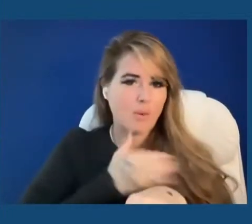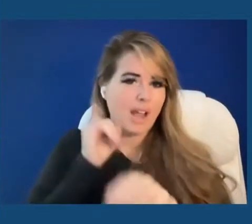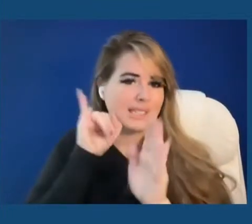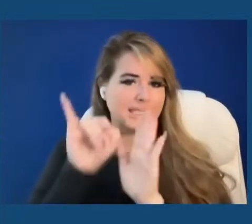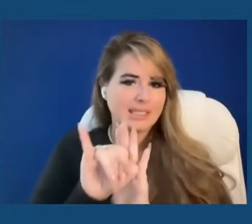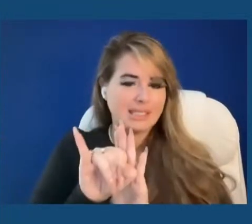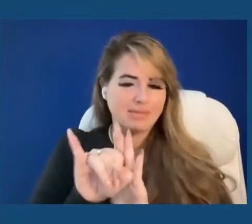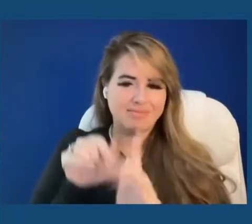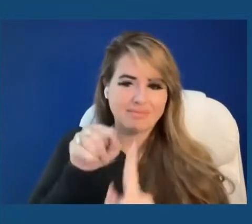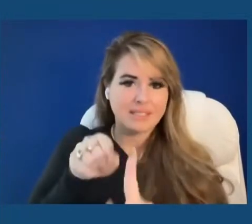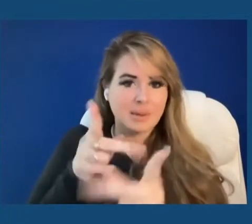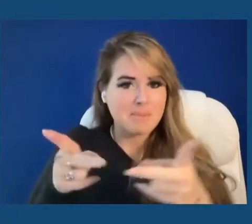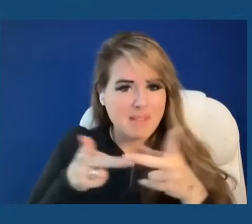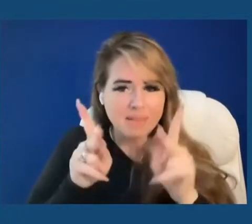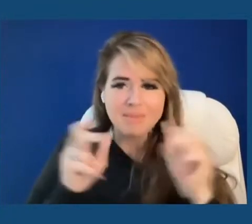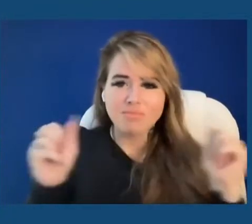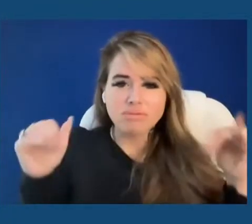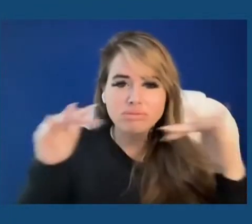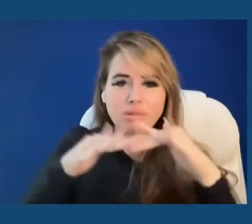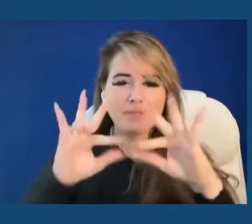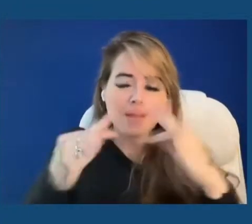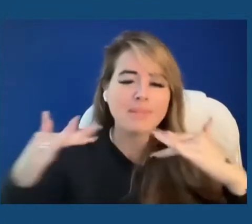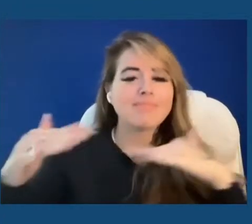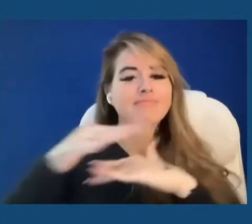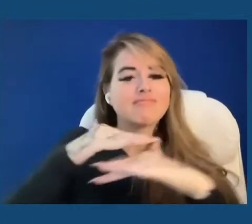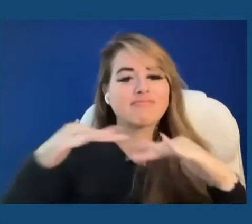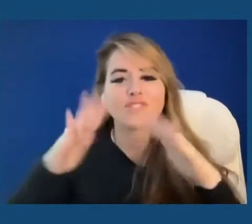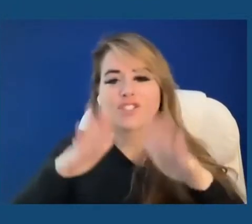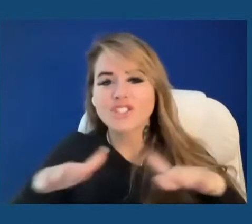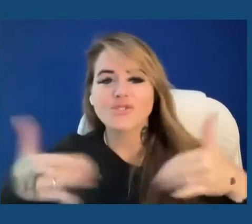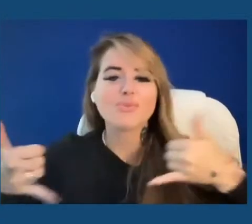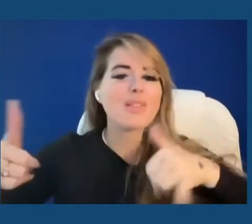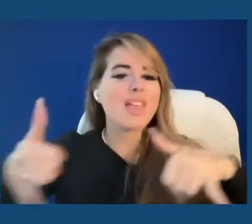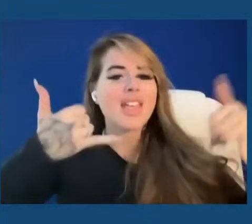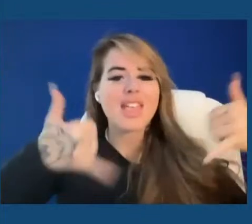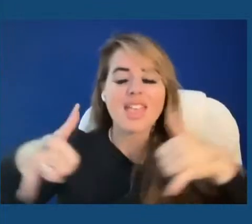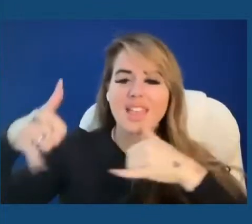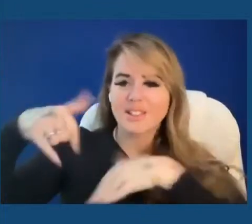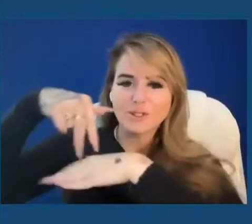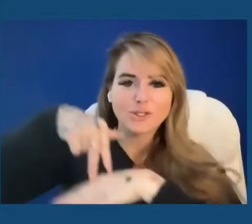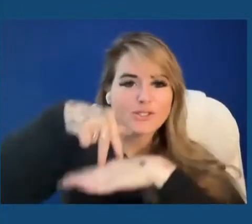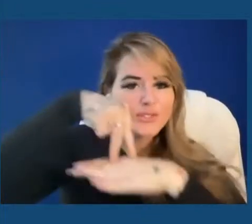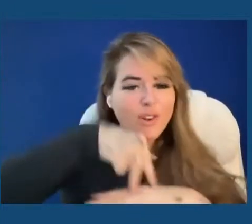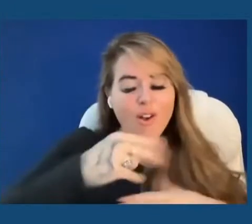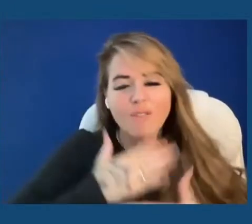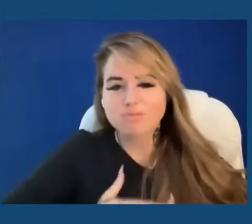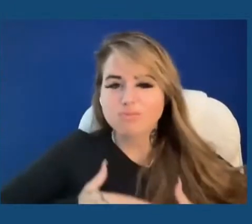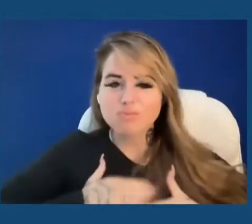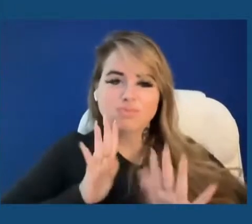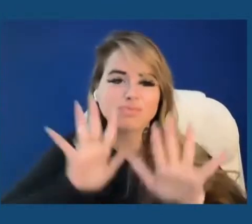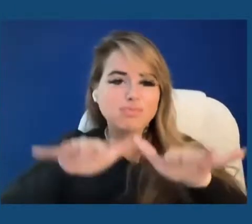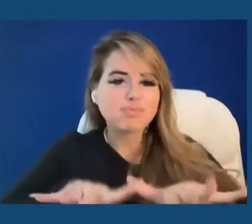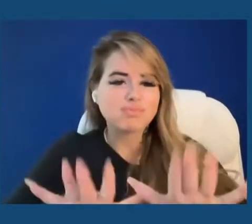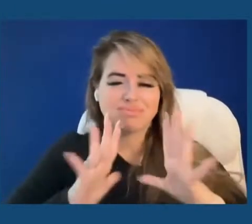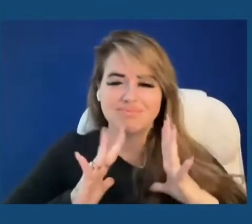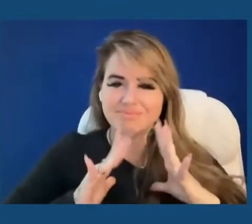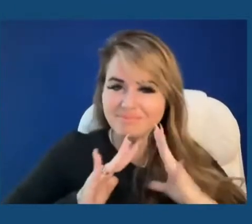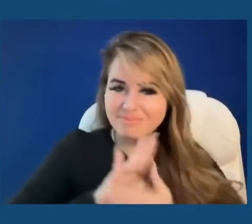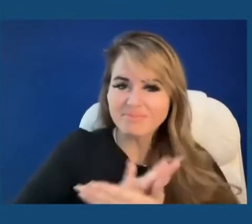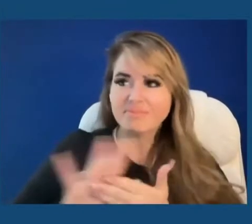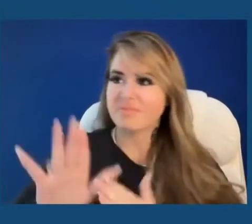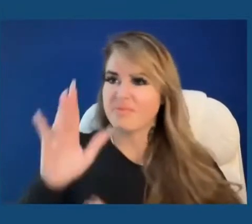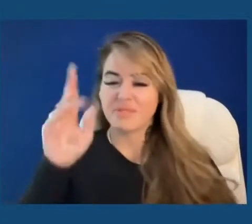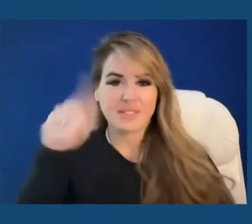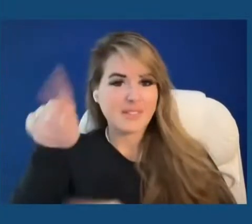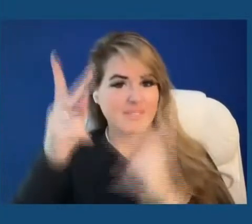where families gather, children play, surfers enjoy long, rideable waves, and visitors from around the world come